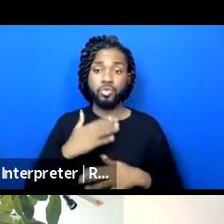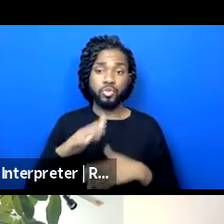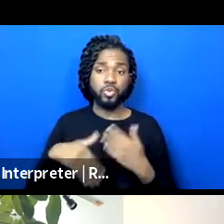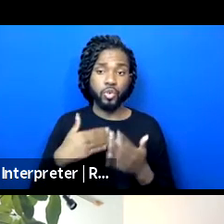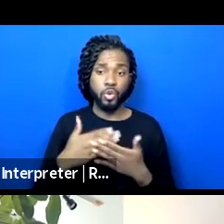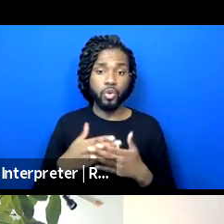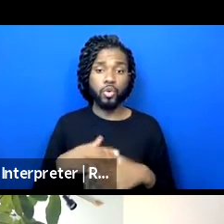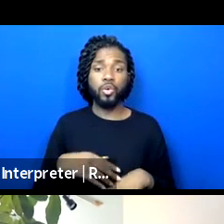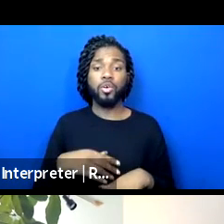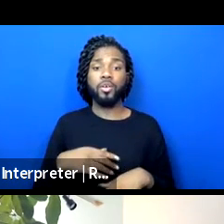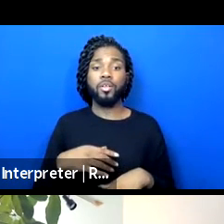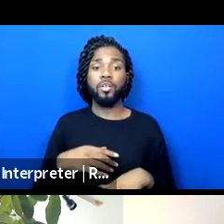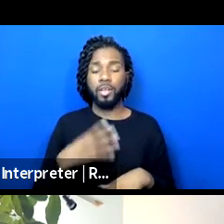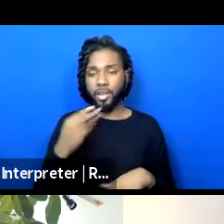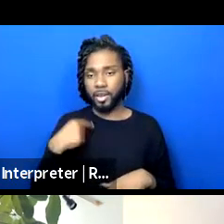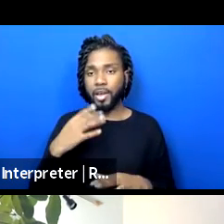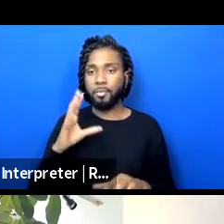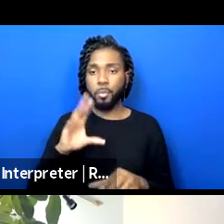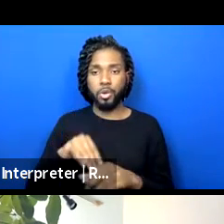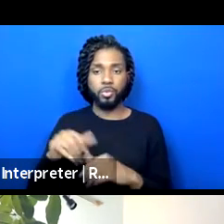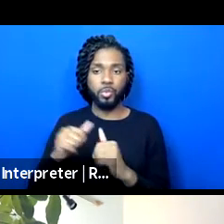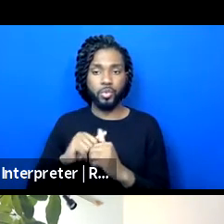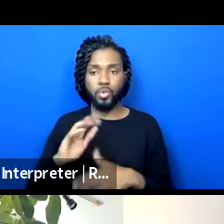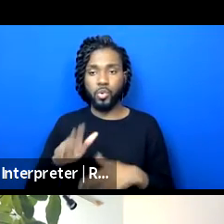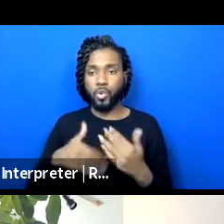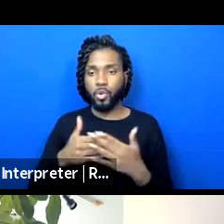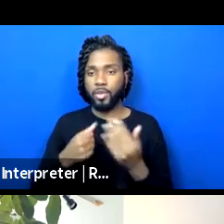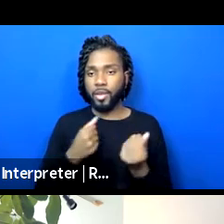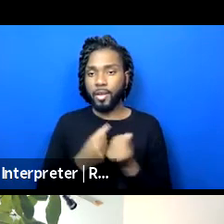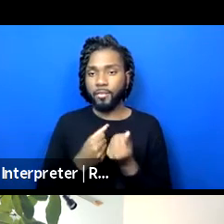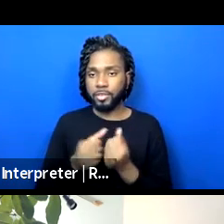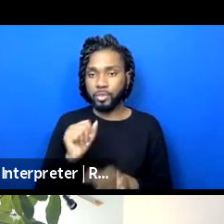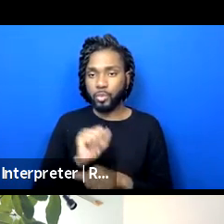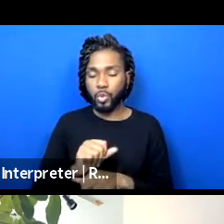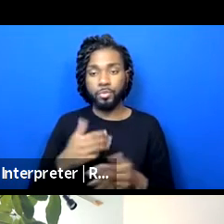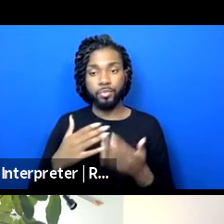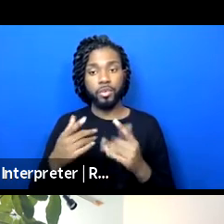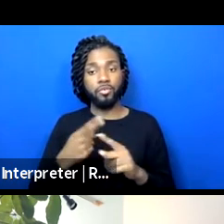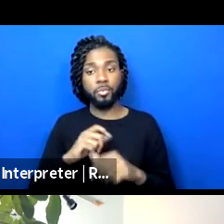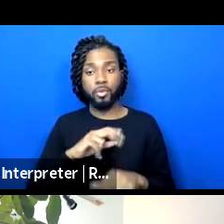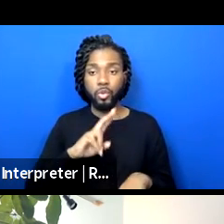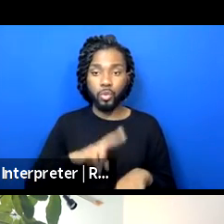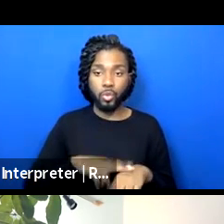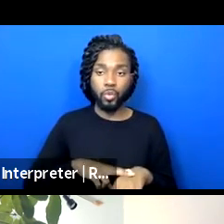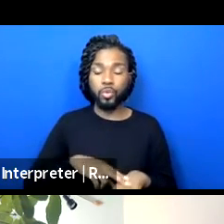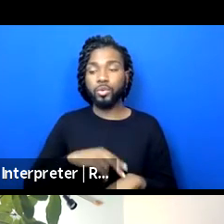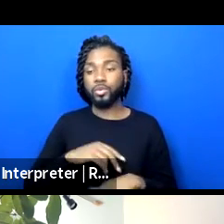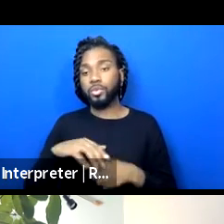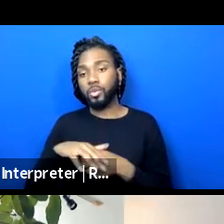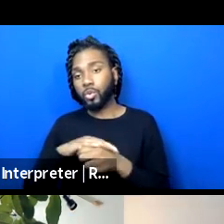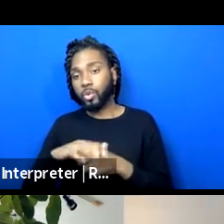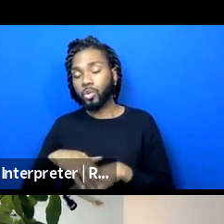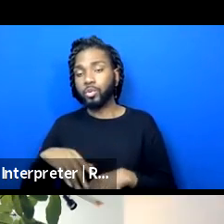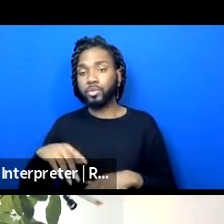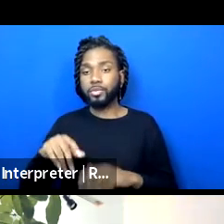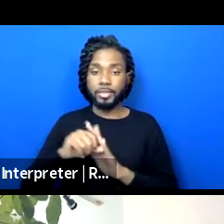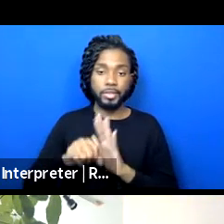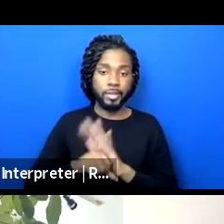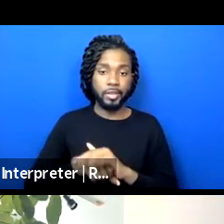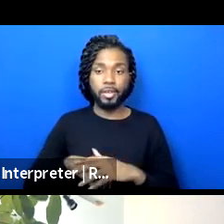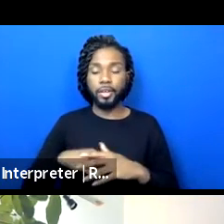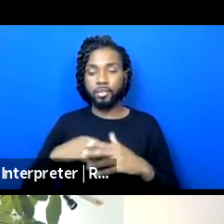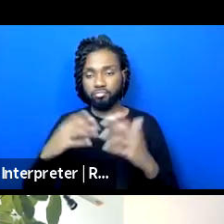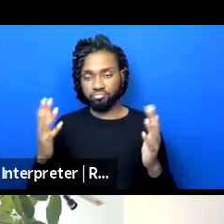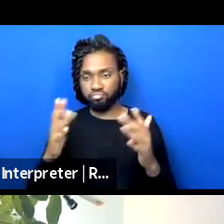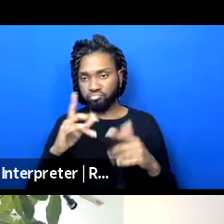I participate in all of the advocacy efforts, whether at the local, national, federal level, state level, but we